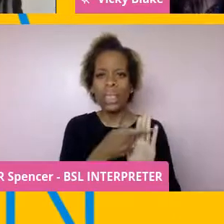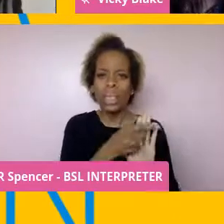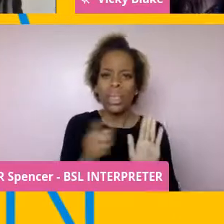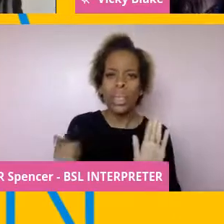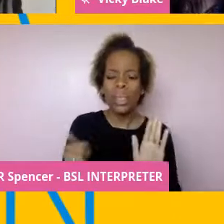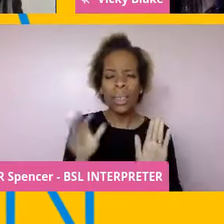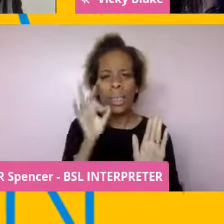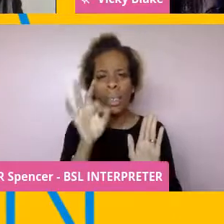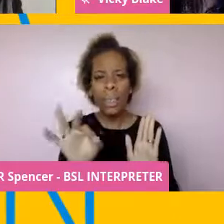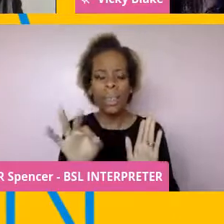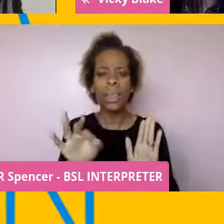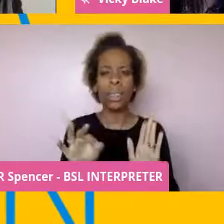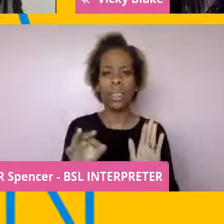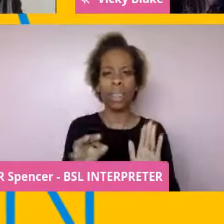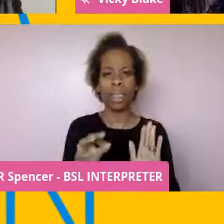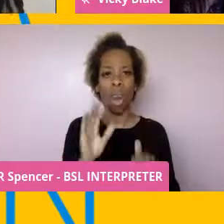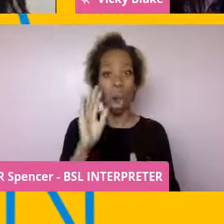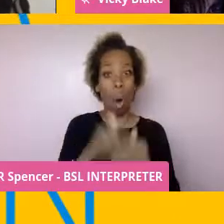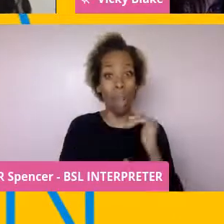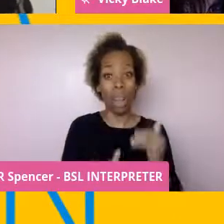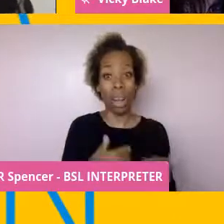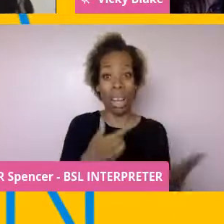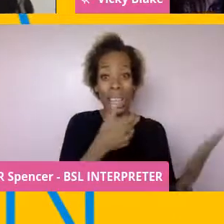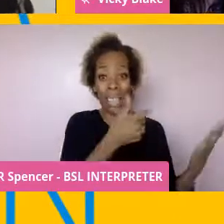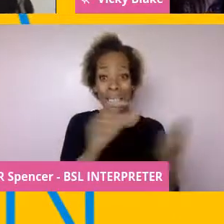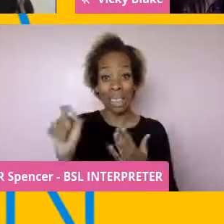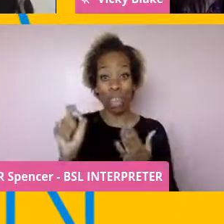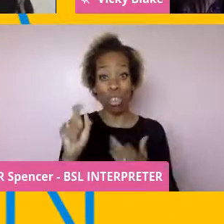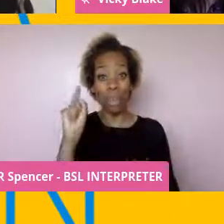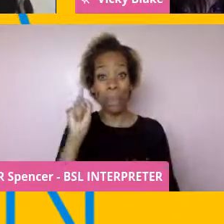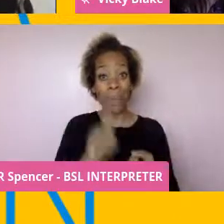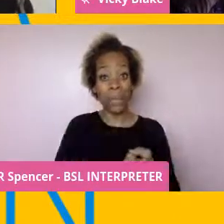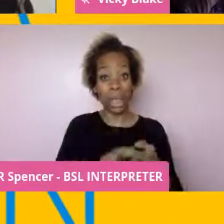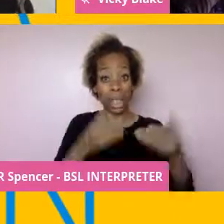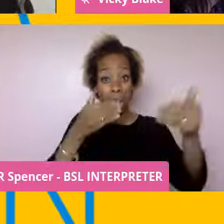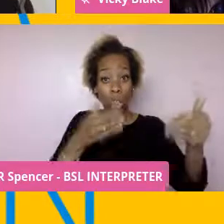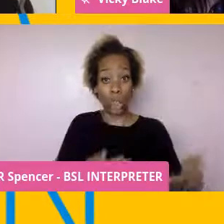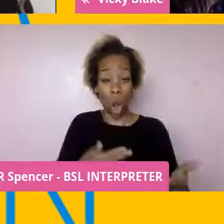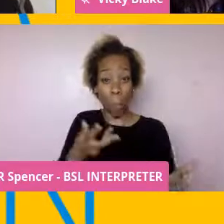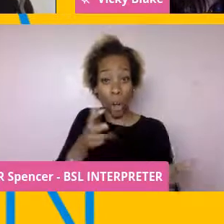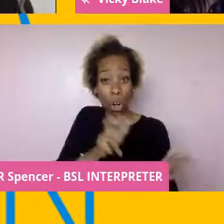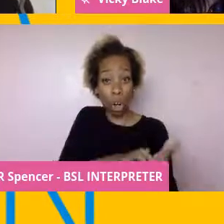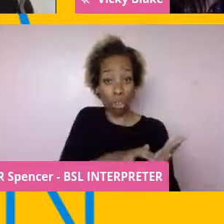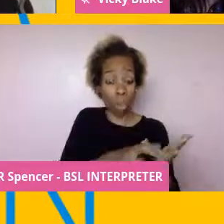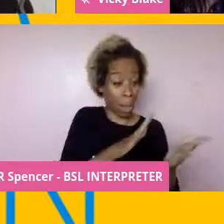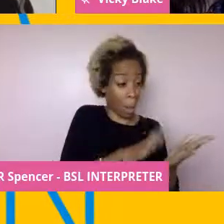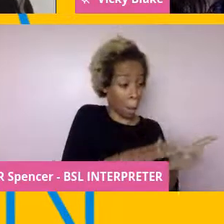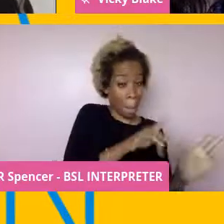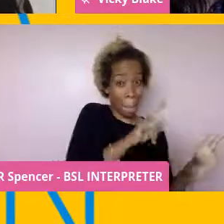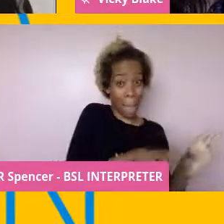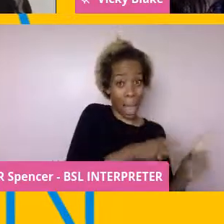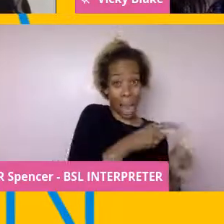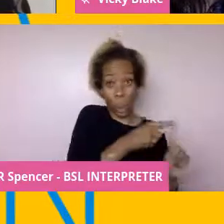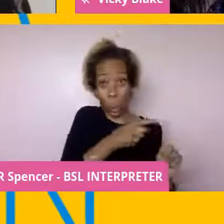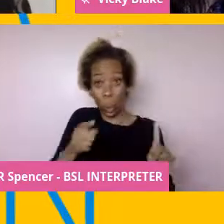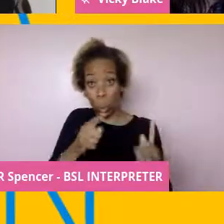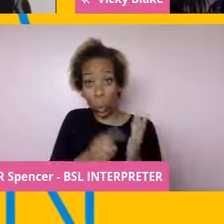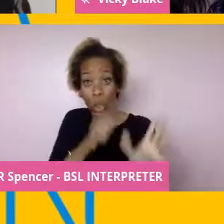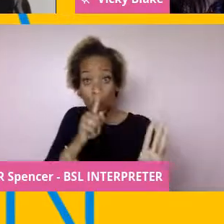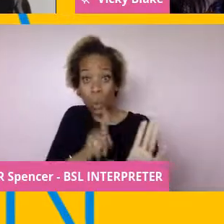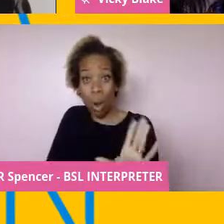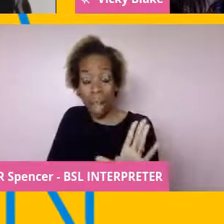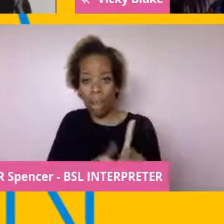over 600 fixed-term contracts between May and July, and we're still waiting on our final figure for the